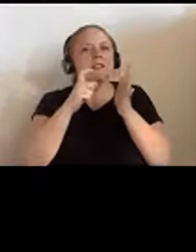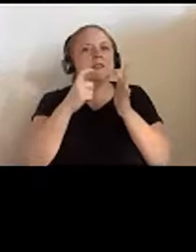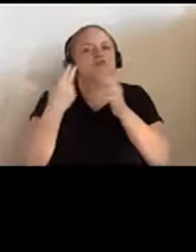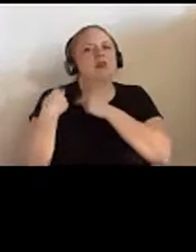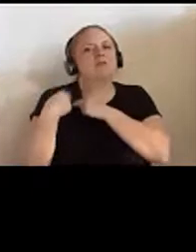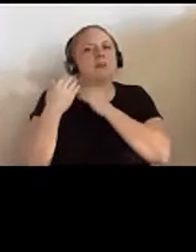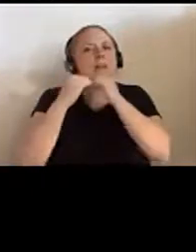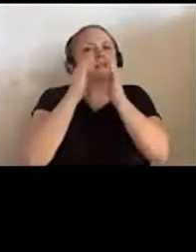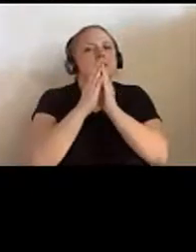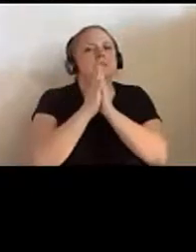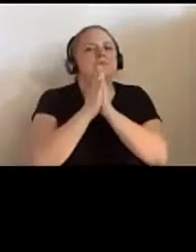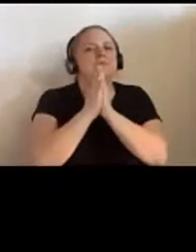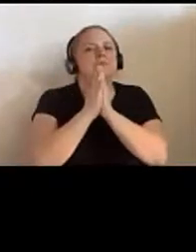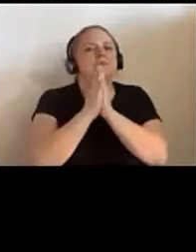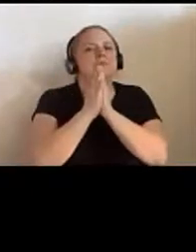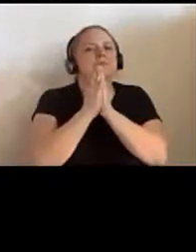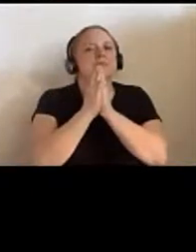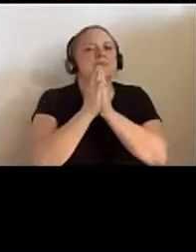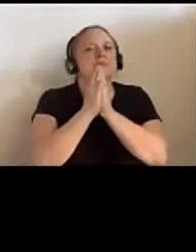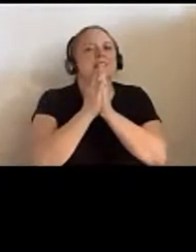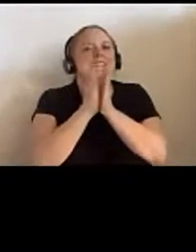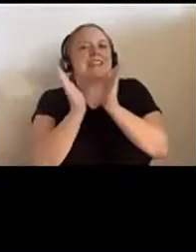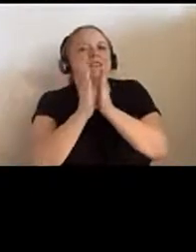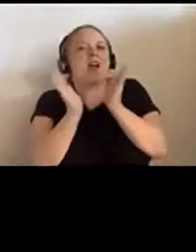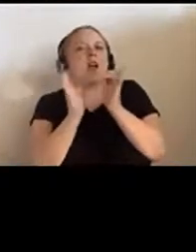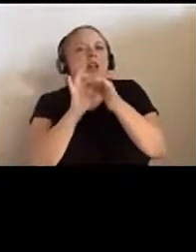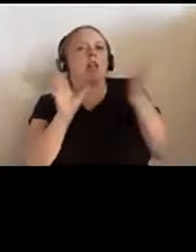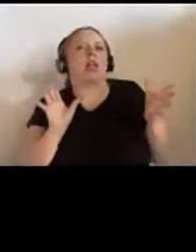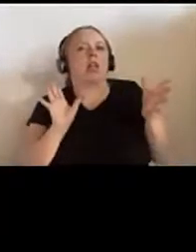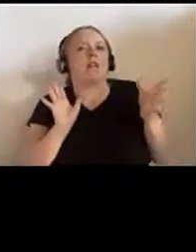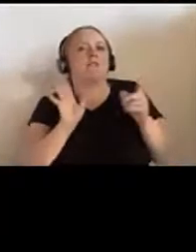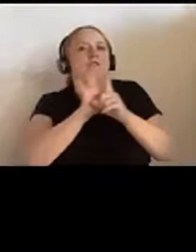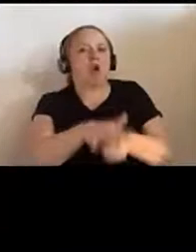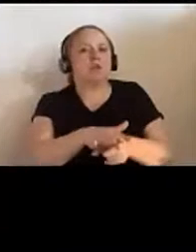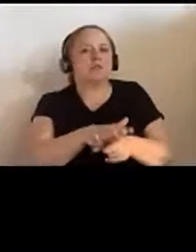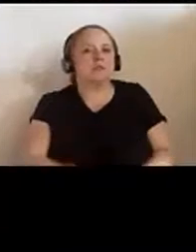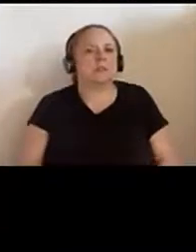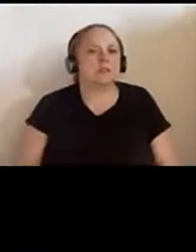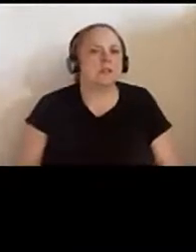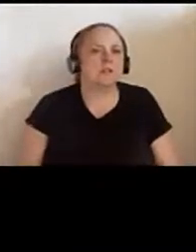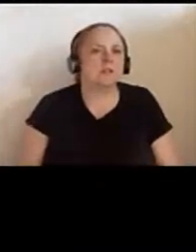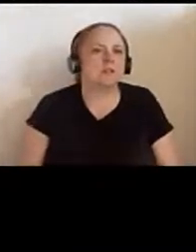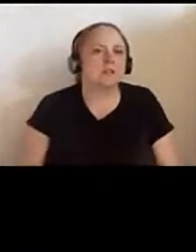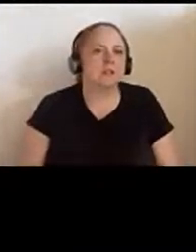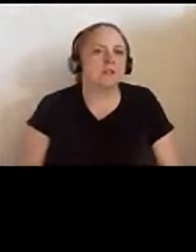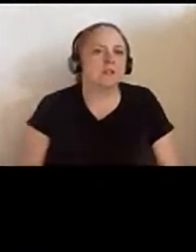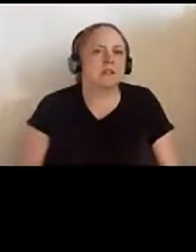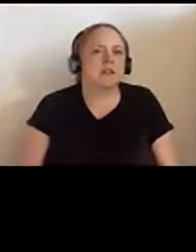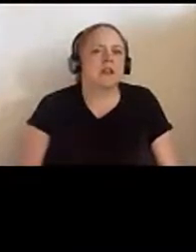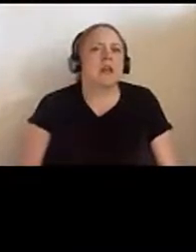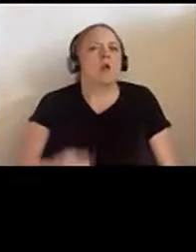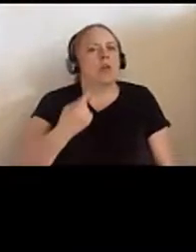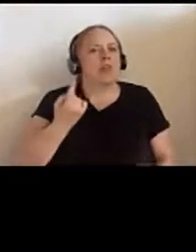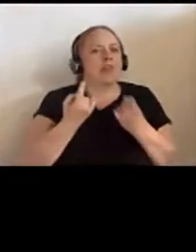and this kind of forced disconnect between people. And one thing that I've always admired about your